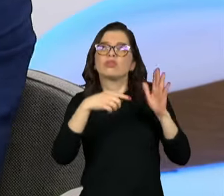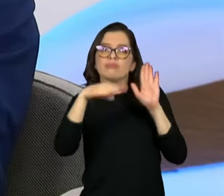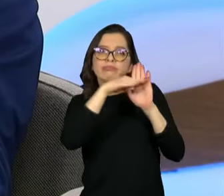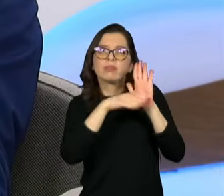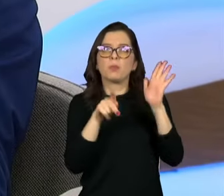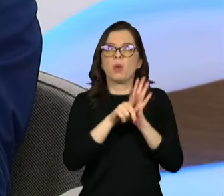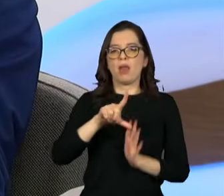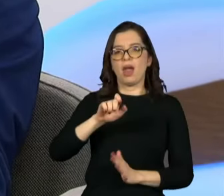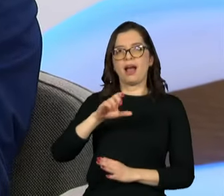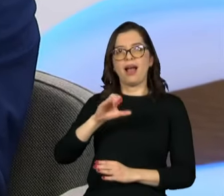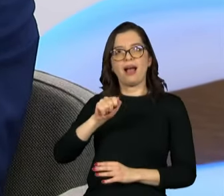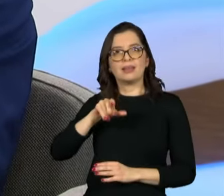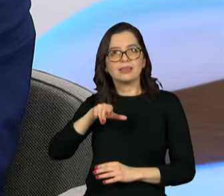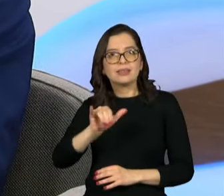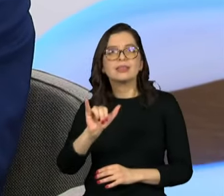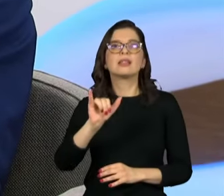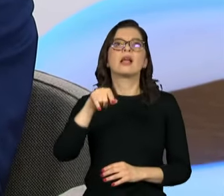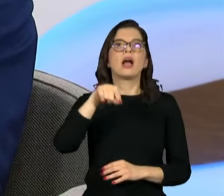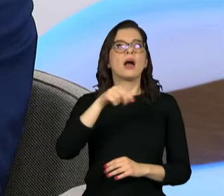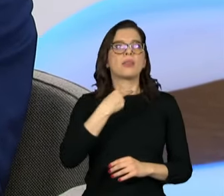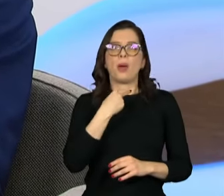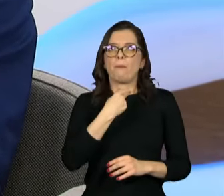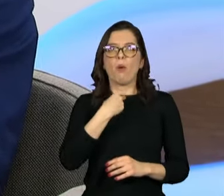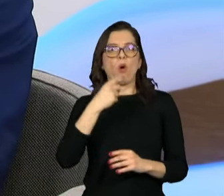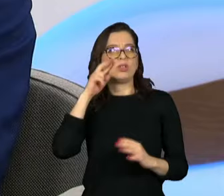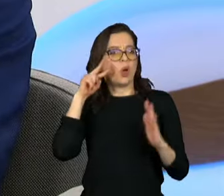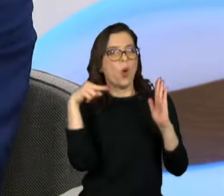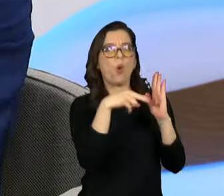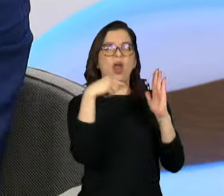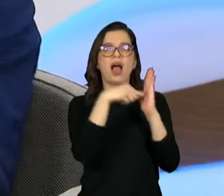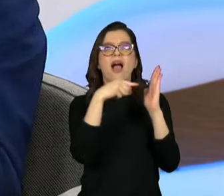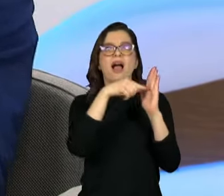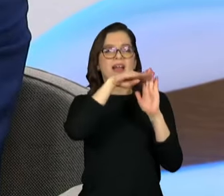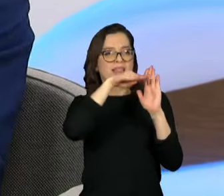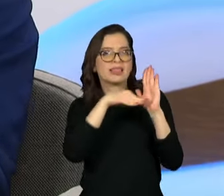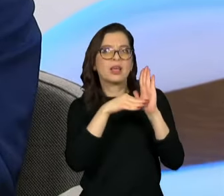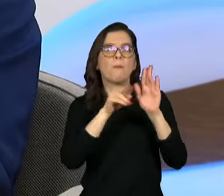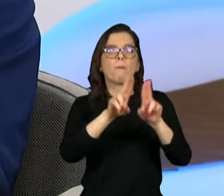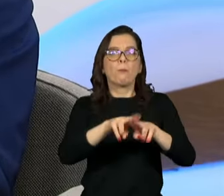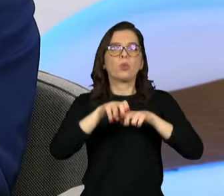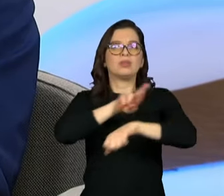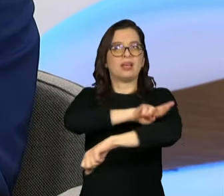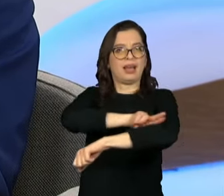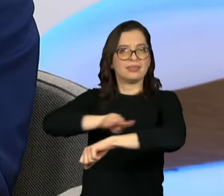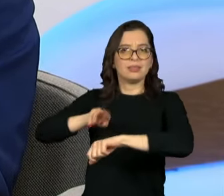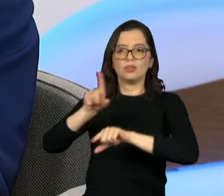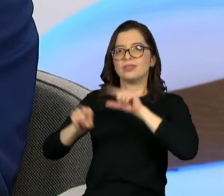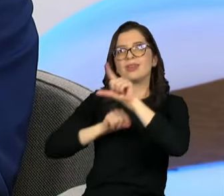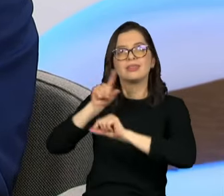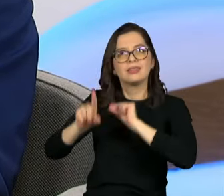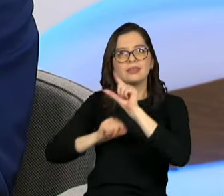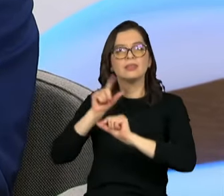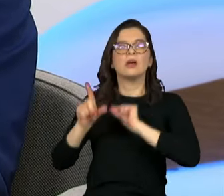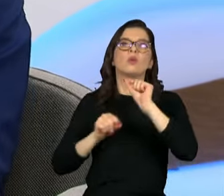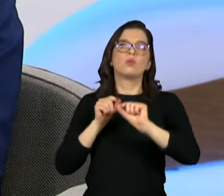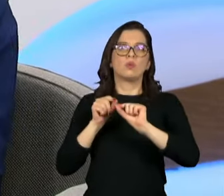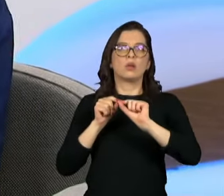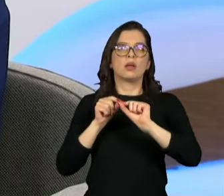preferences if we're no longer allowed to admit students taking race into